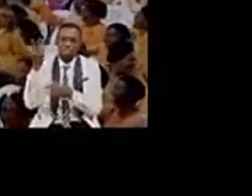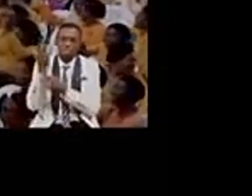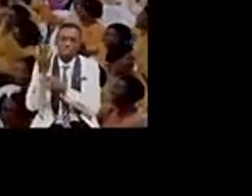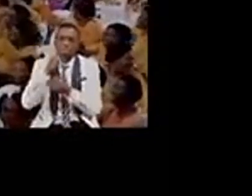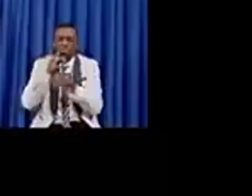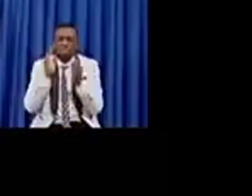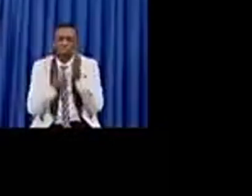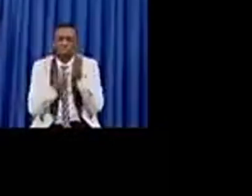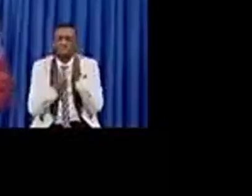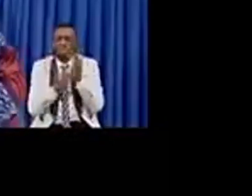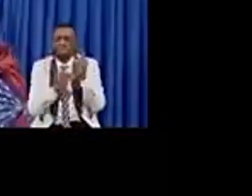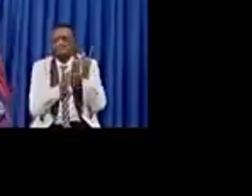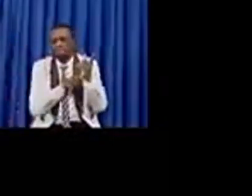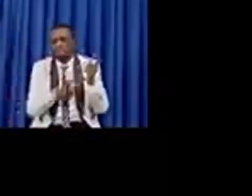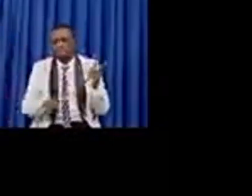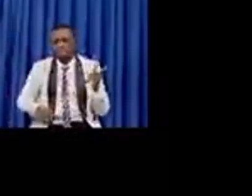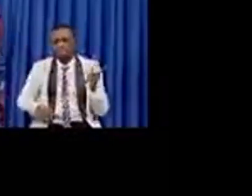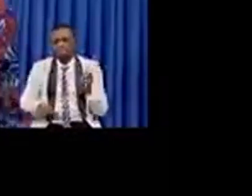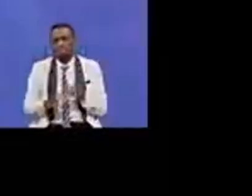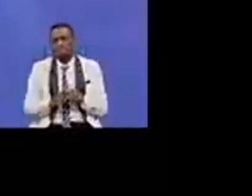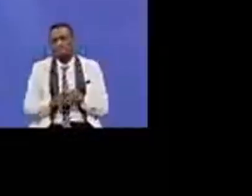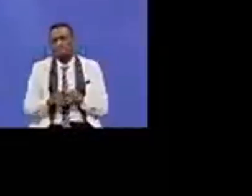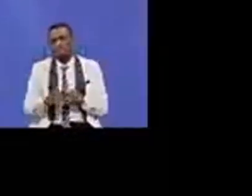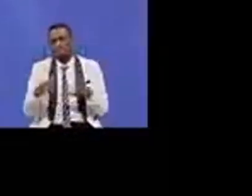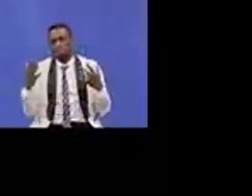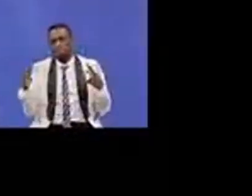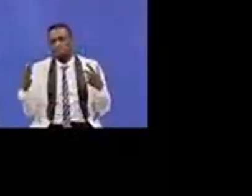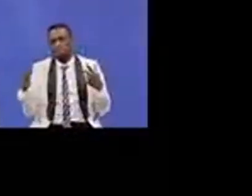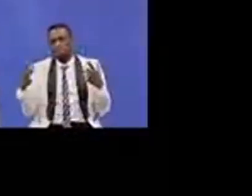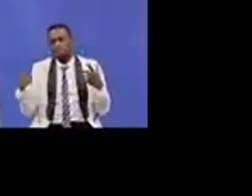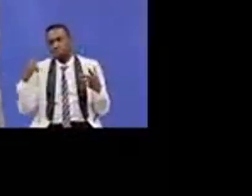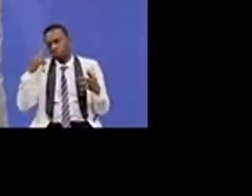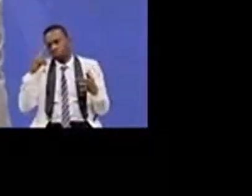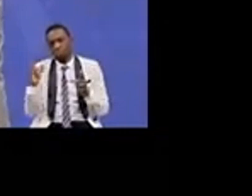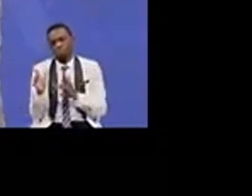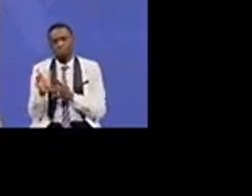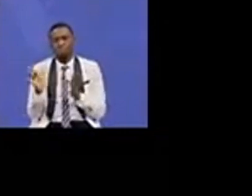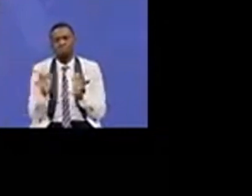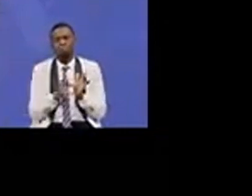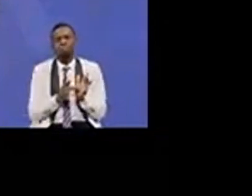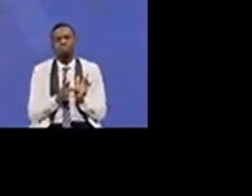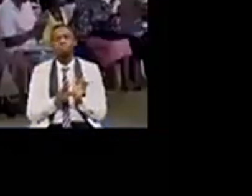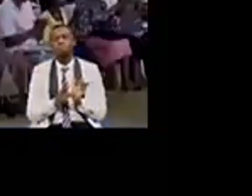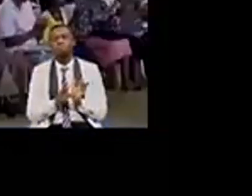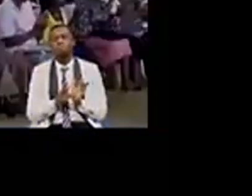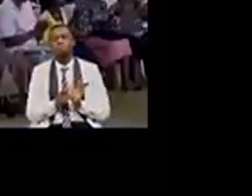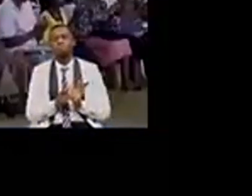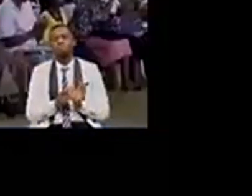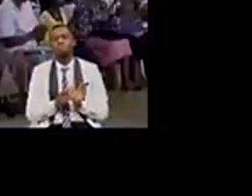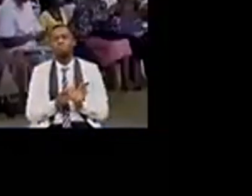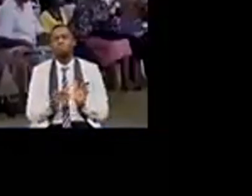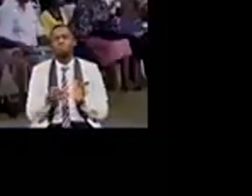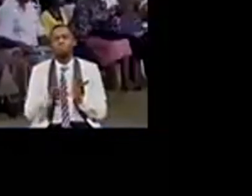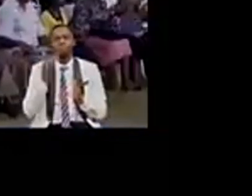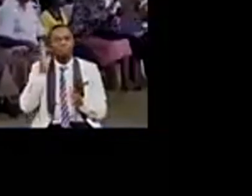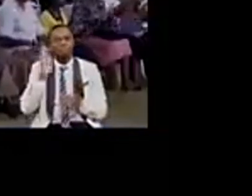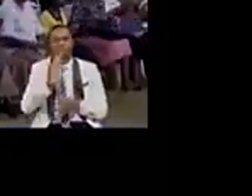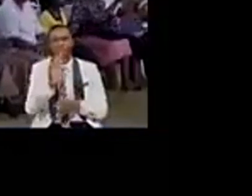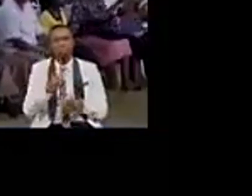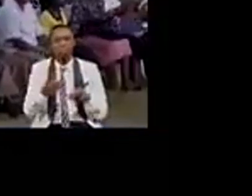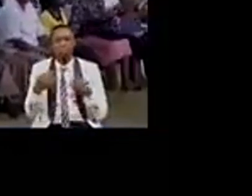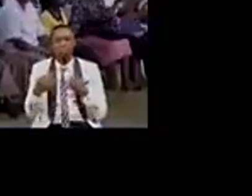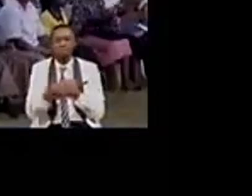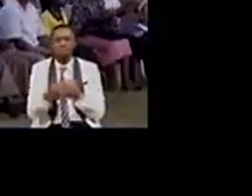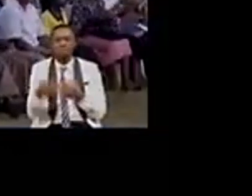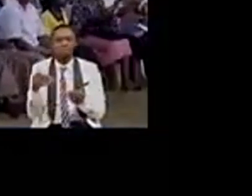God! Put your hand together for Jesus. It will never come back again in